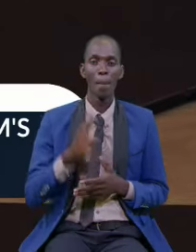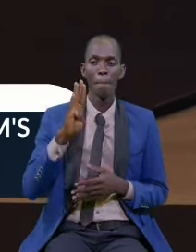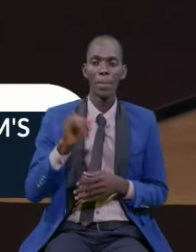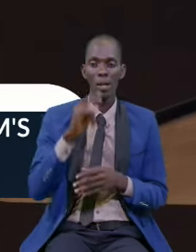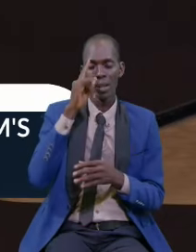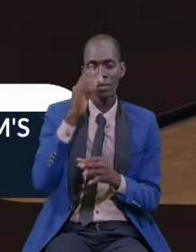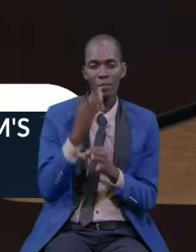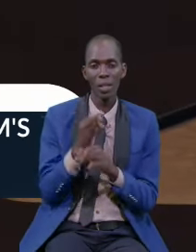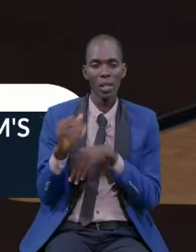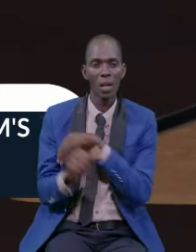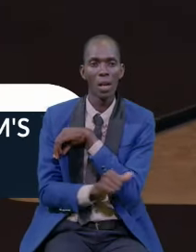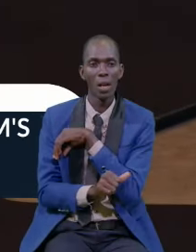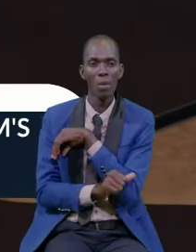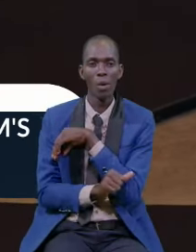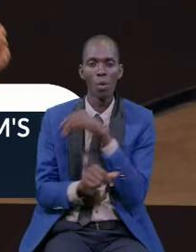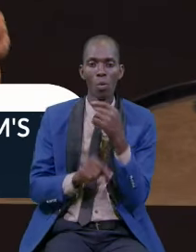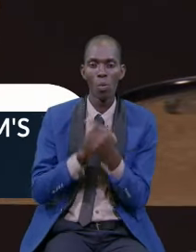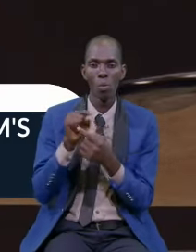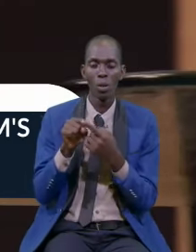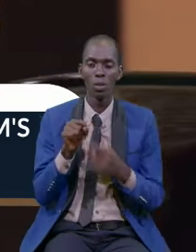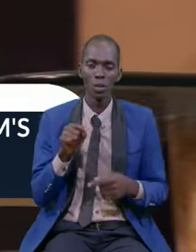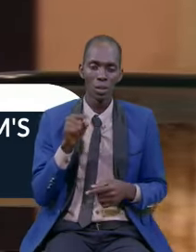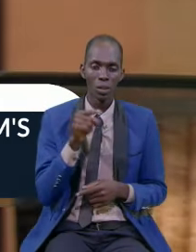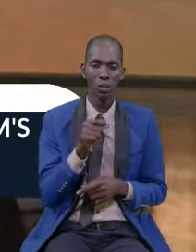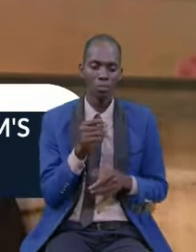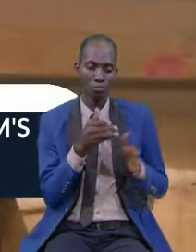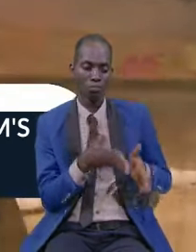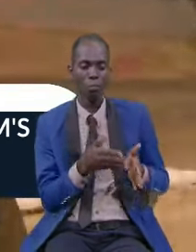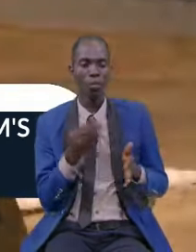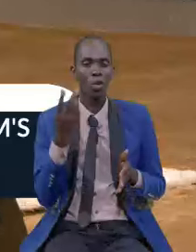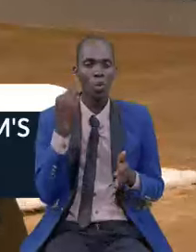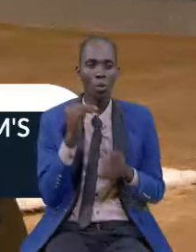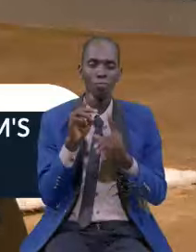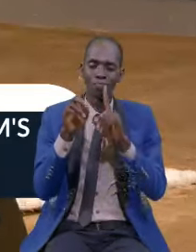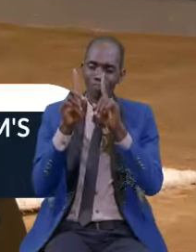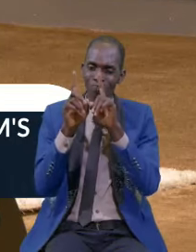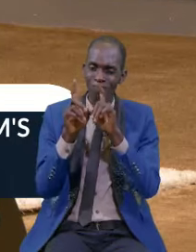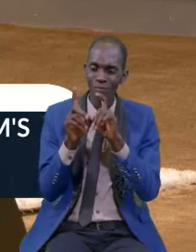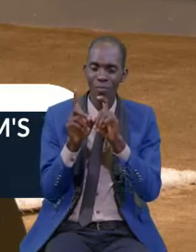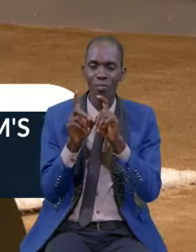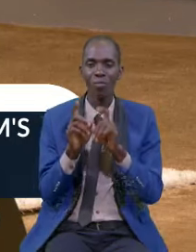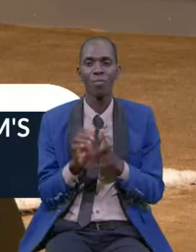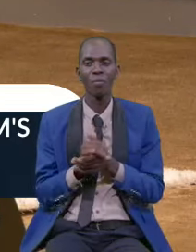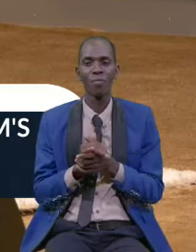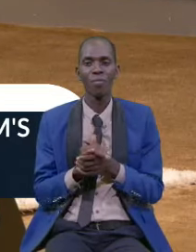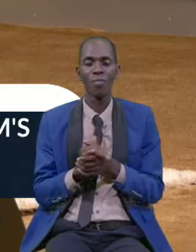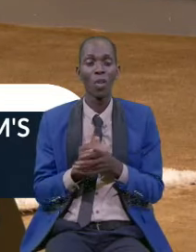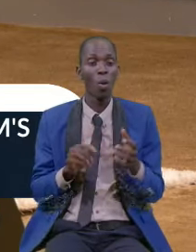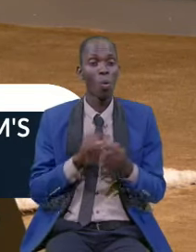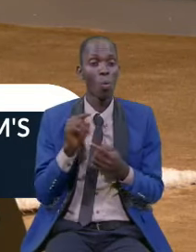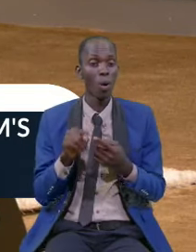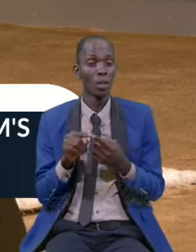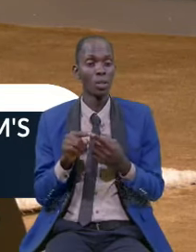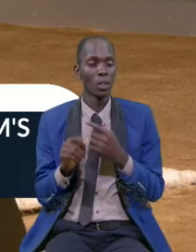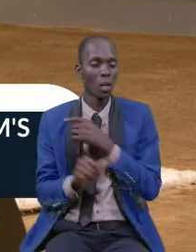Abraham, when he was tried, tested, when he